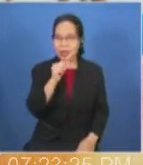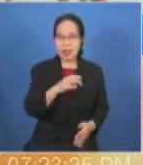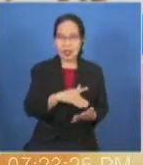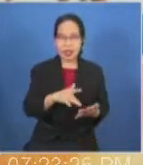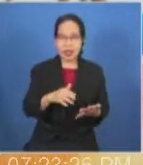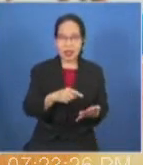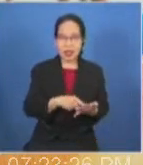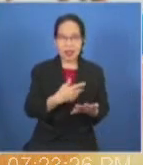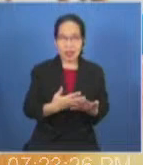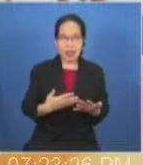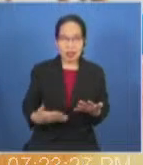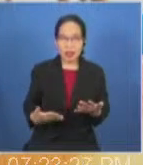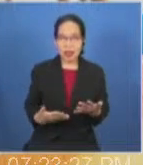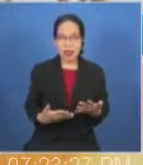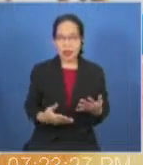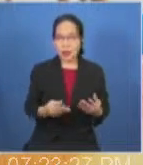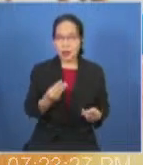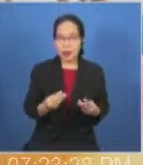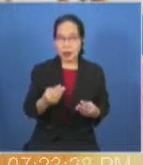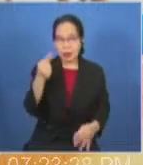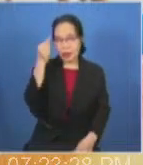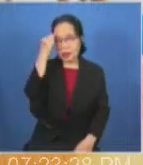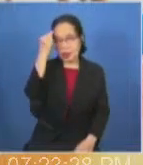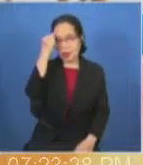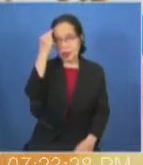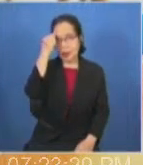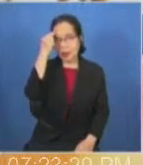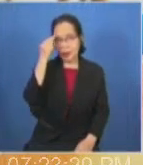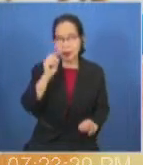not going to study these things,